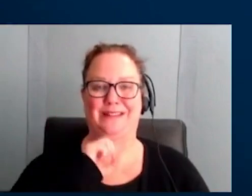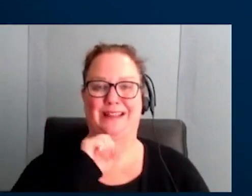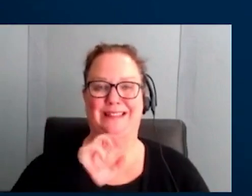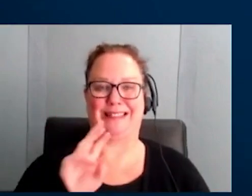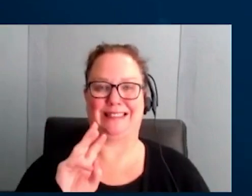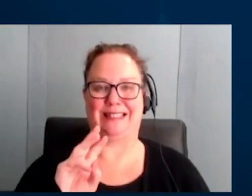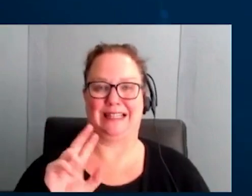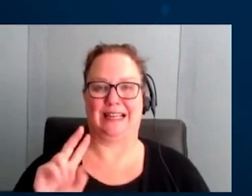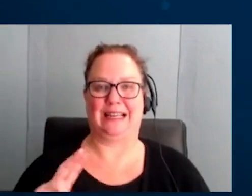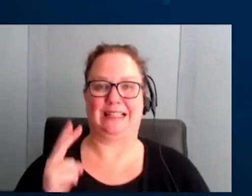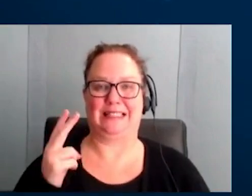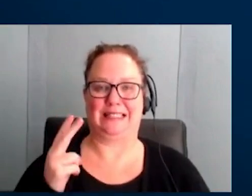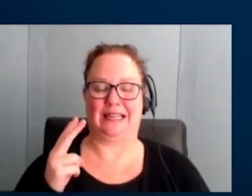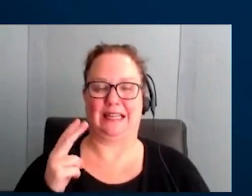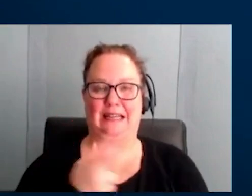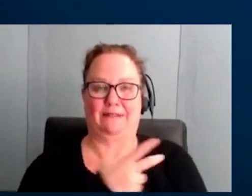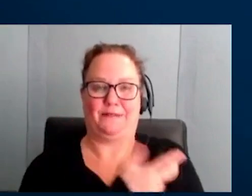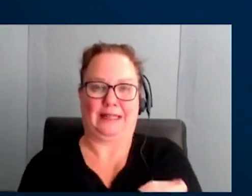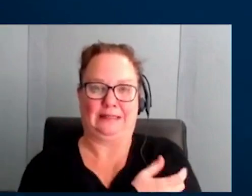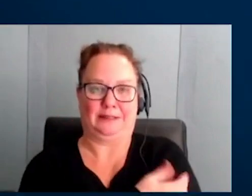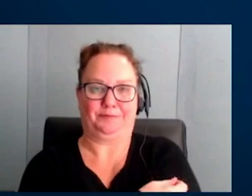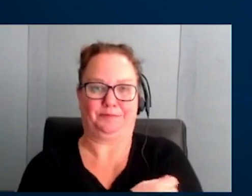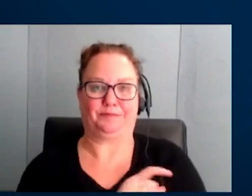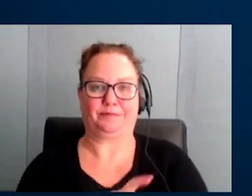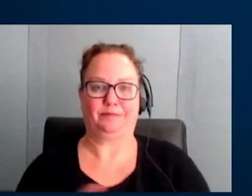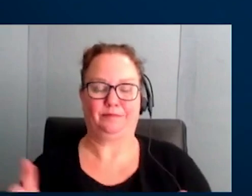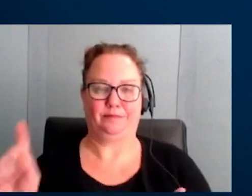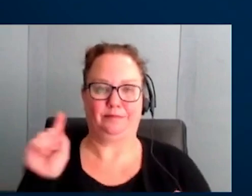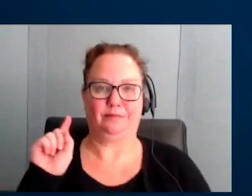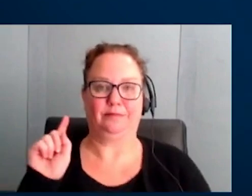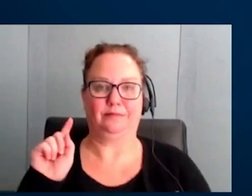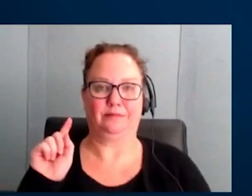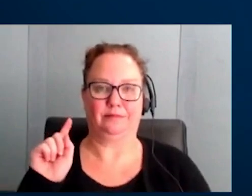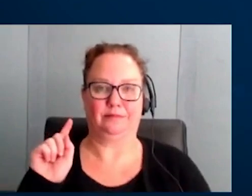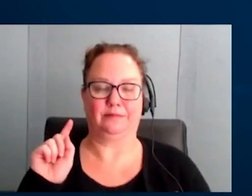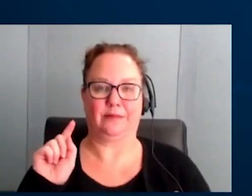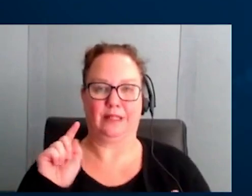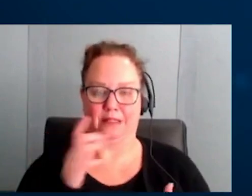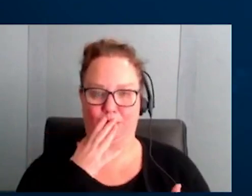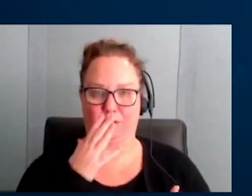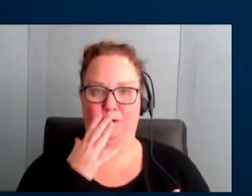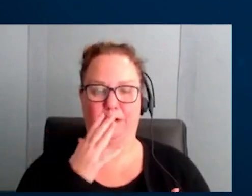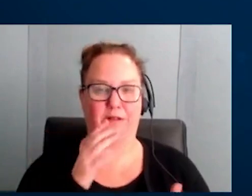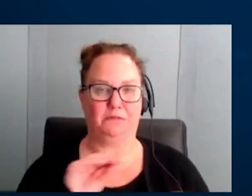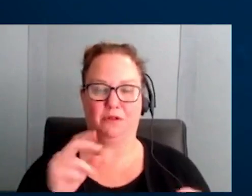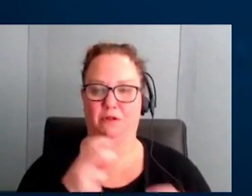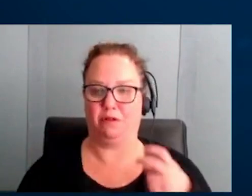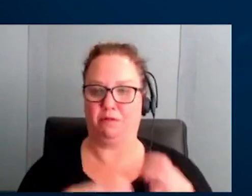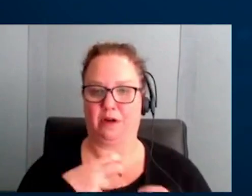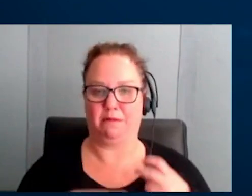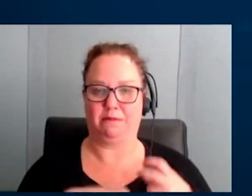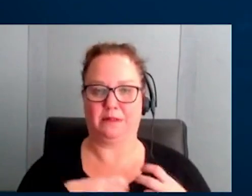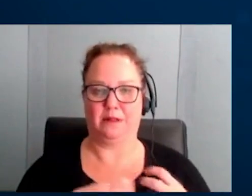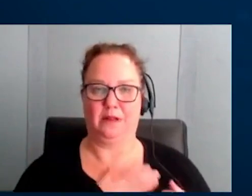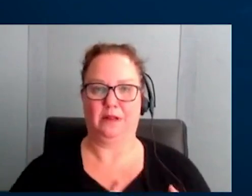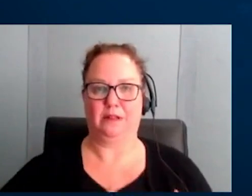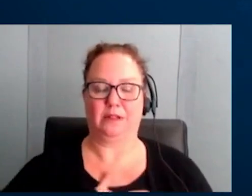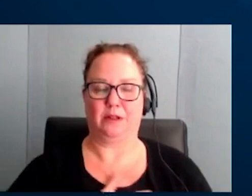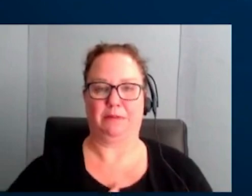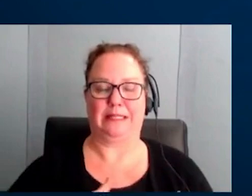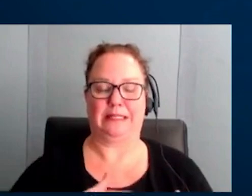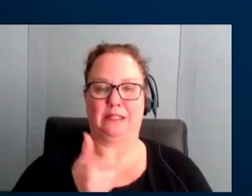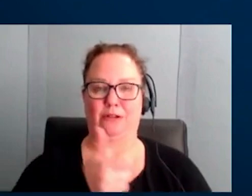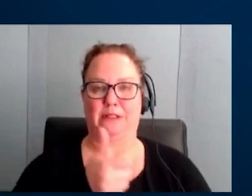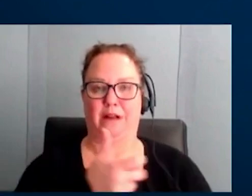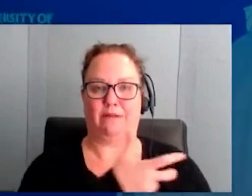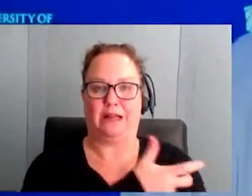second vaccine dose about a week ago. So he's doing well, didn't have any problems from that. So please get yourself vaccinated,